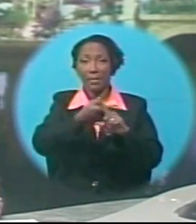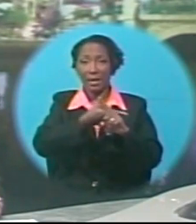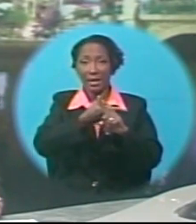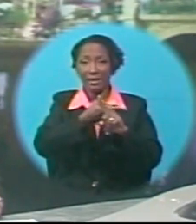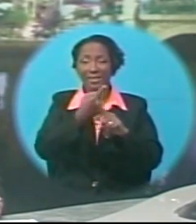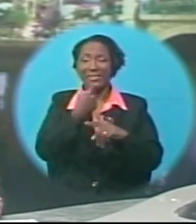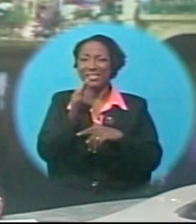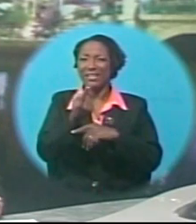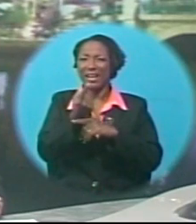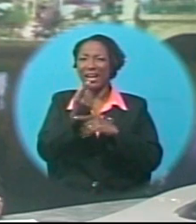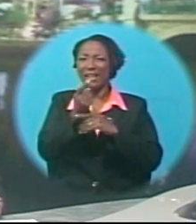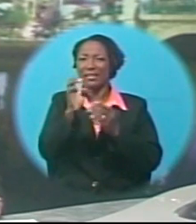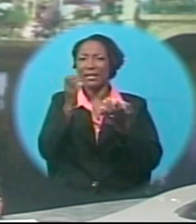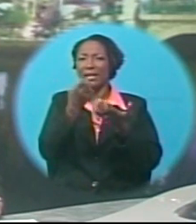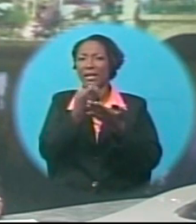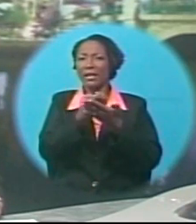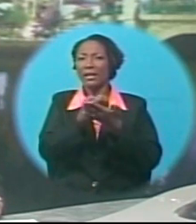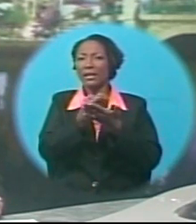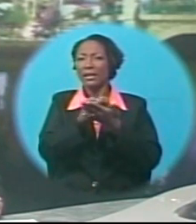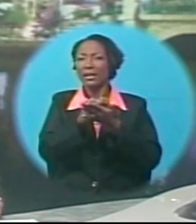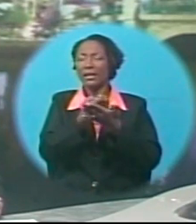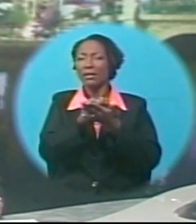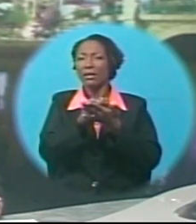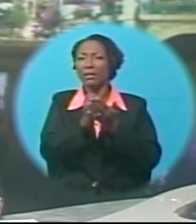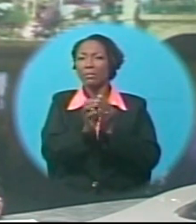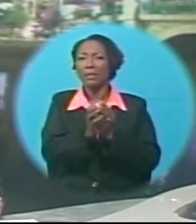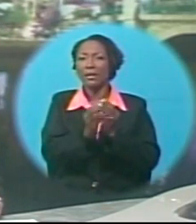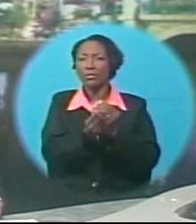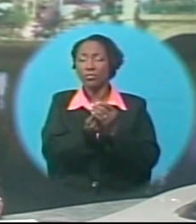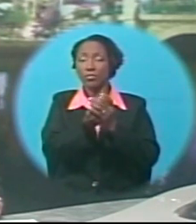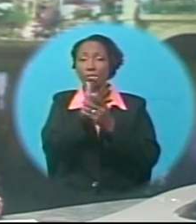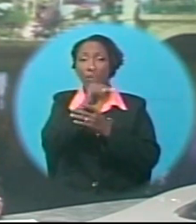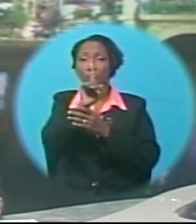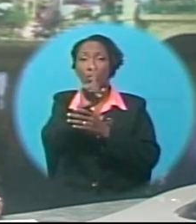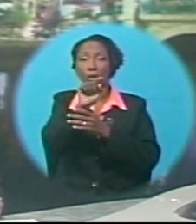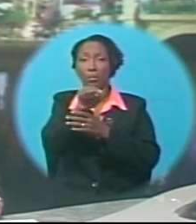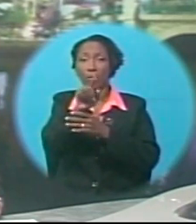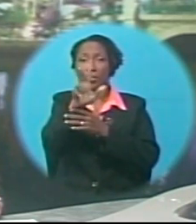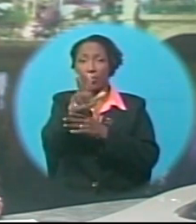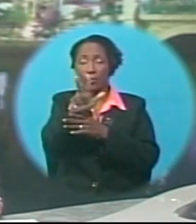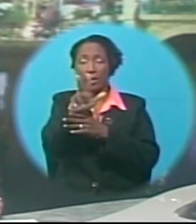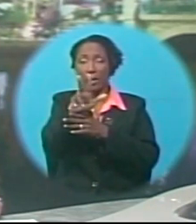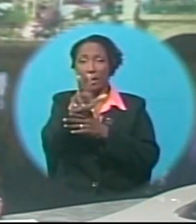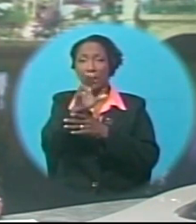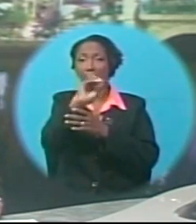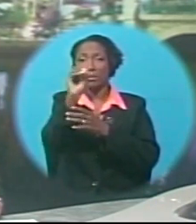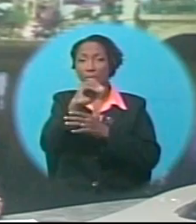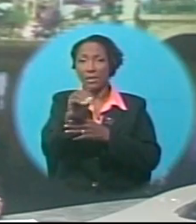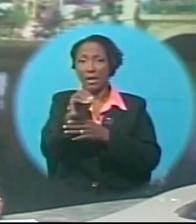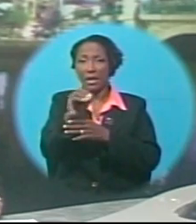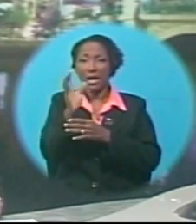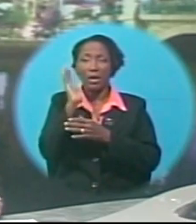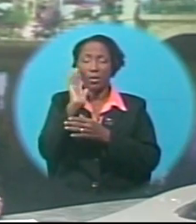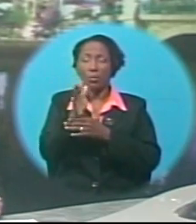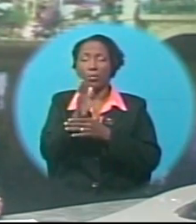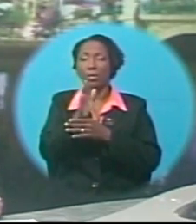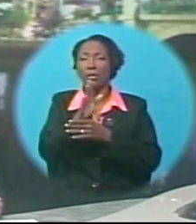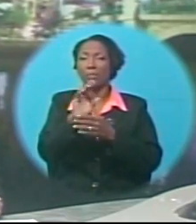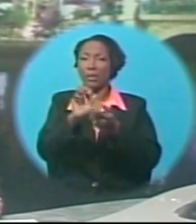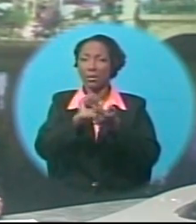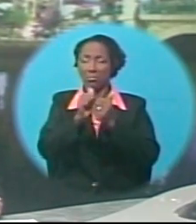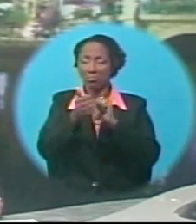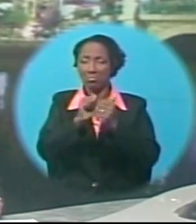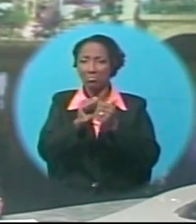by 1.3% so far. He says the additional growth will be driven by the competitive and highly regarded tourism